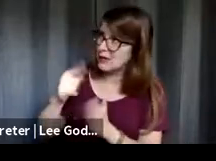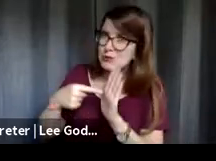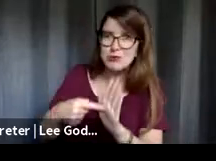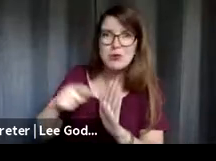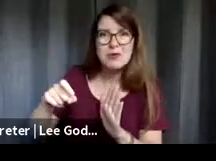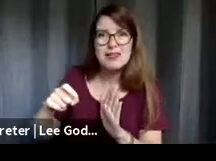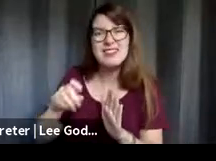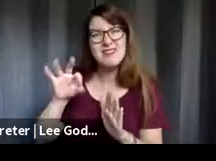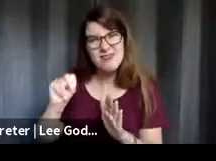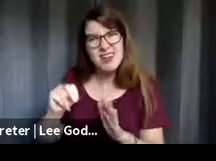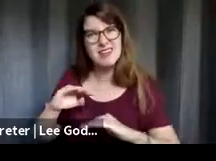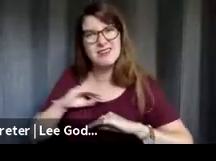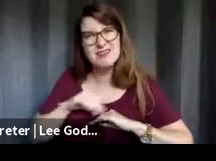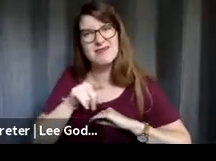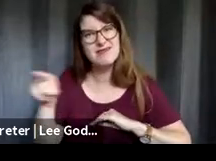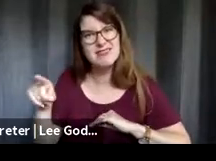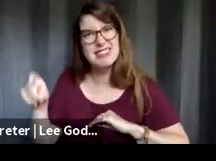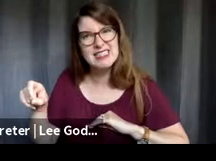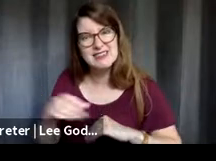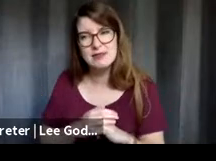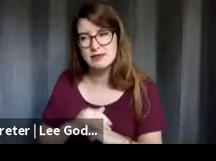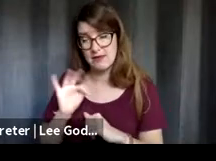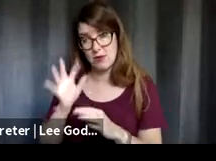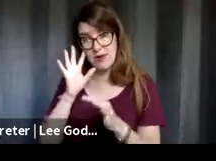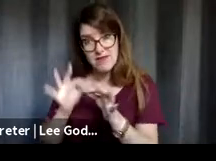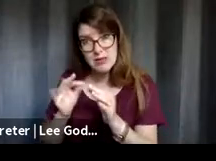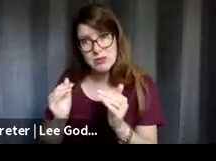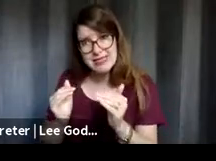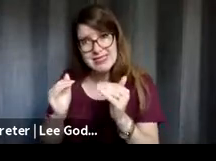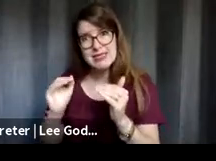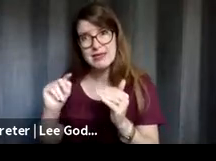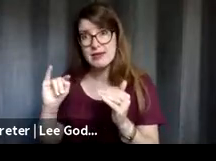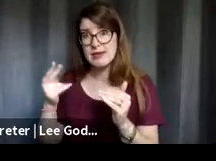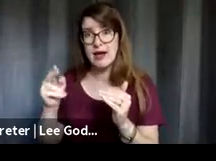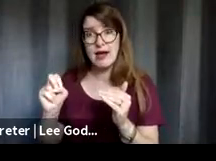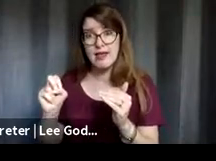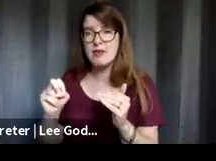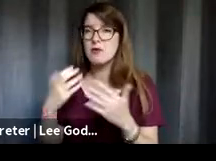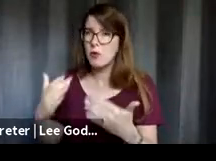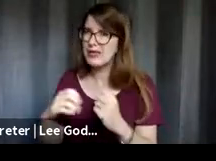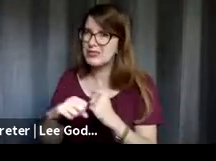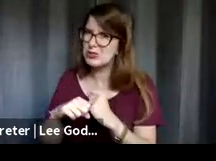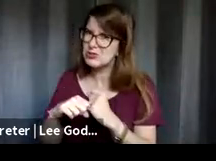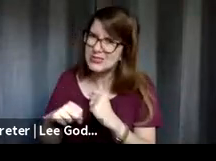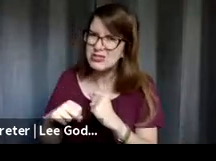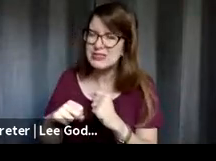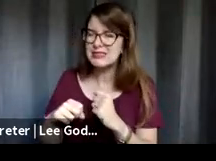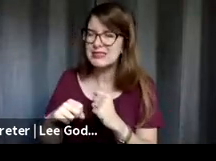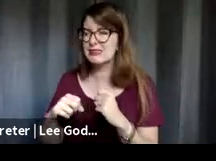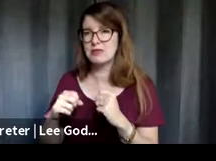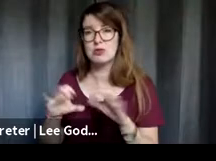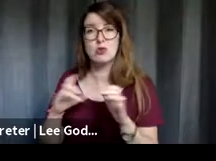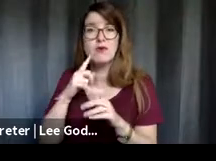how fun it is to start to meet those needs. If you have faith to tithe, you know, stretch. Faithfully start to do